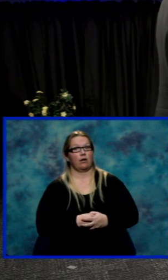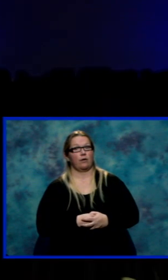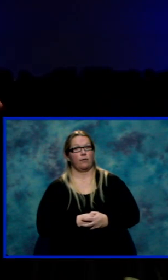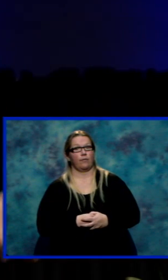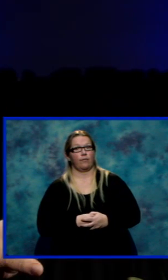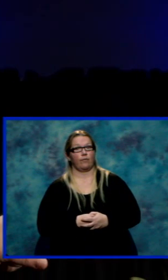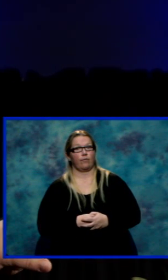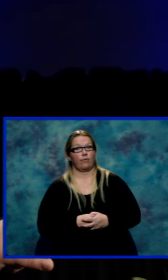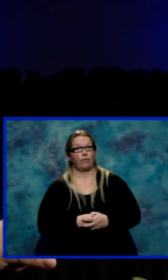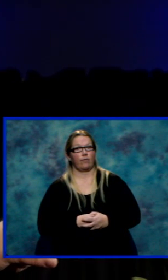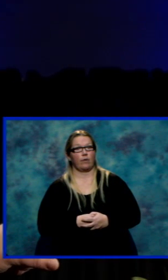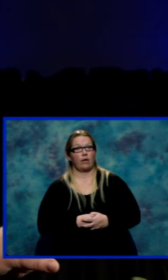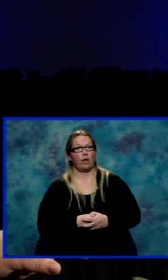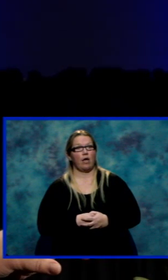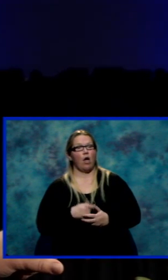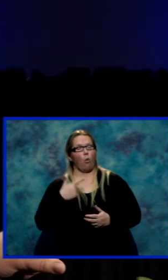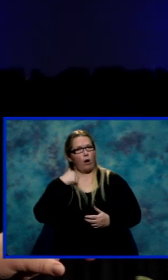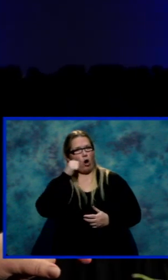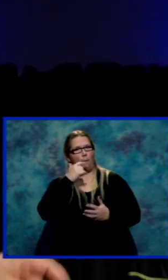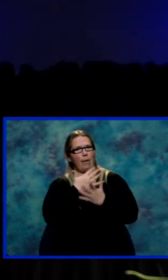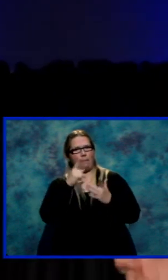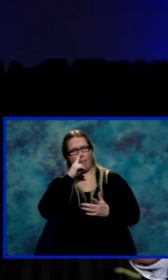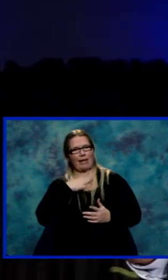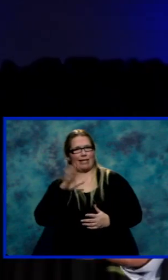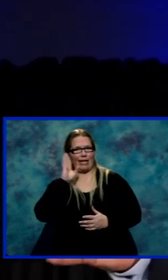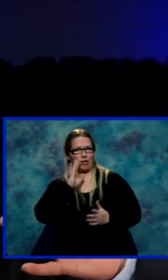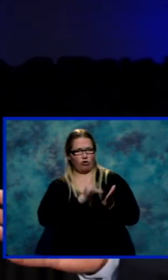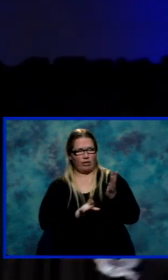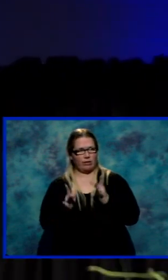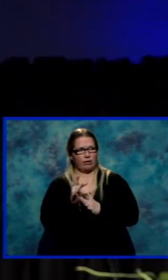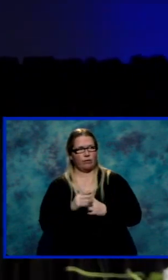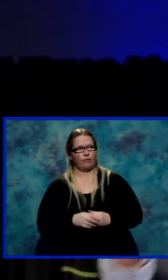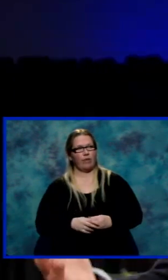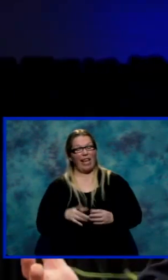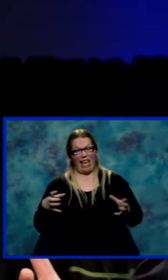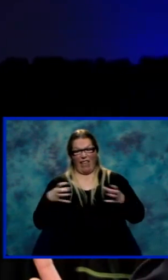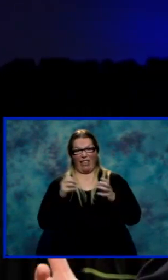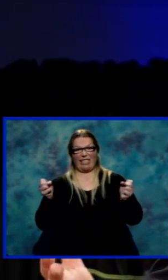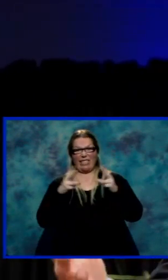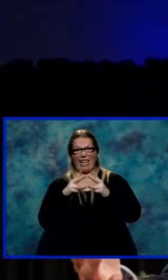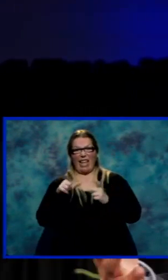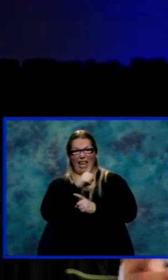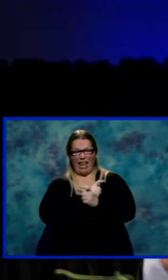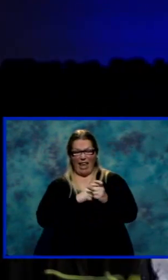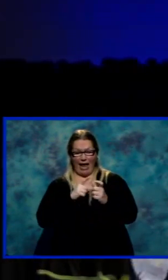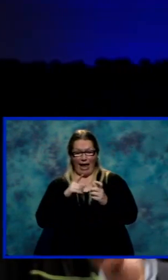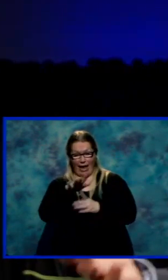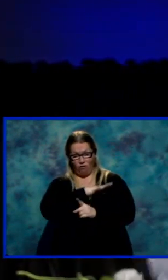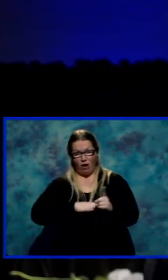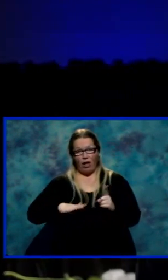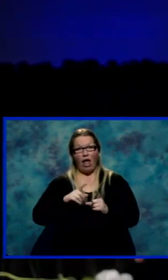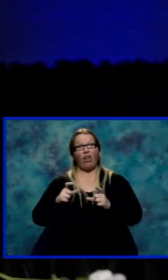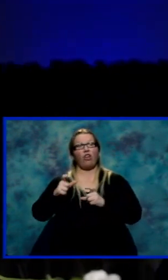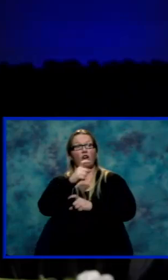Australia of so many people who need to hear Jesus. Yeah, absolutely. And the other thing, too, is that within the Sydney area, I think the conference really